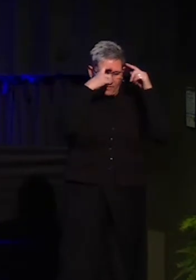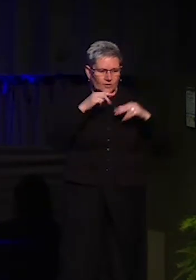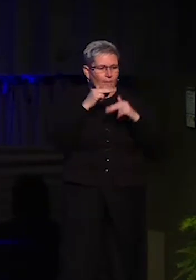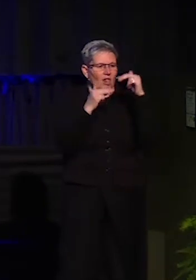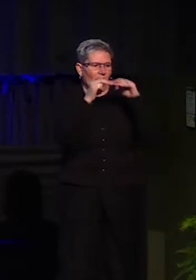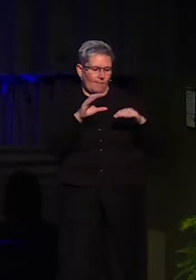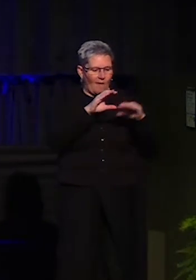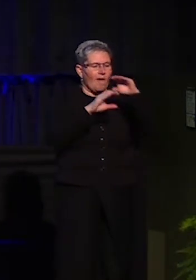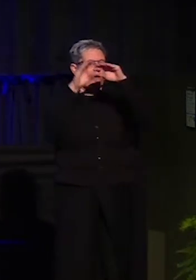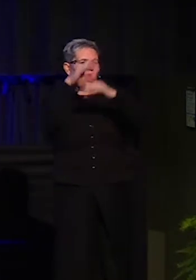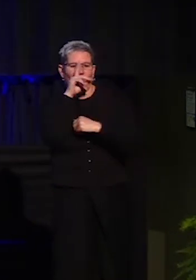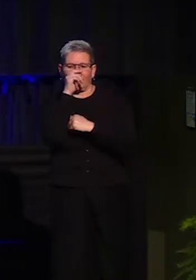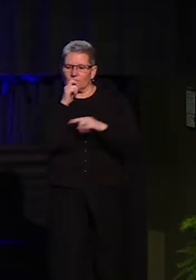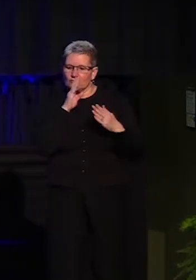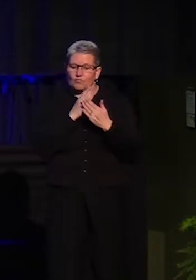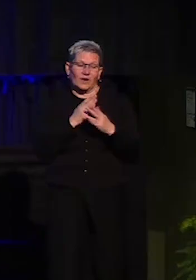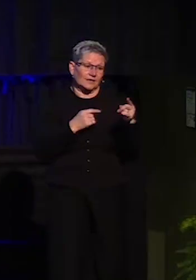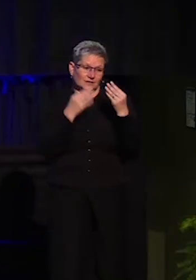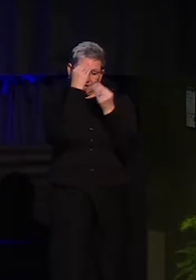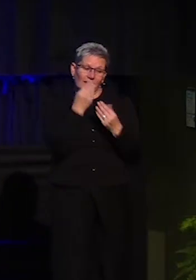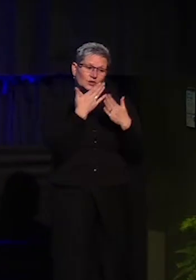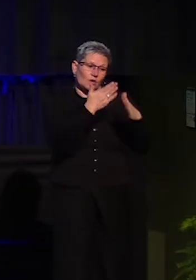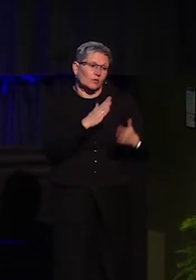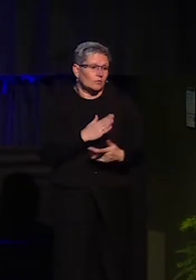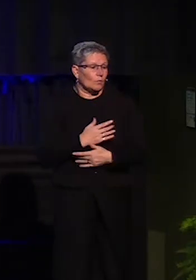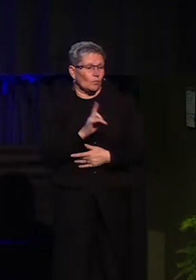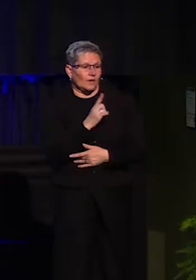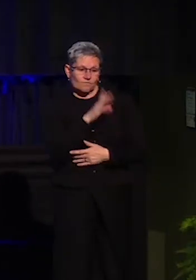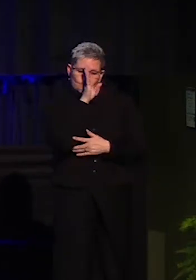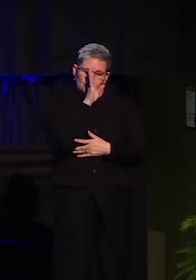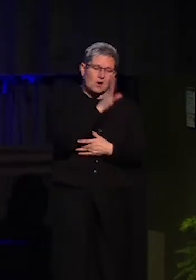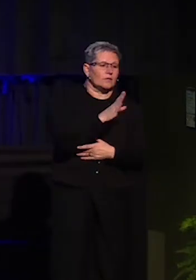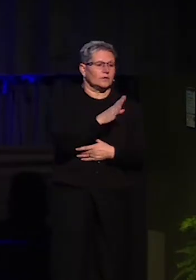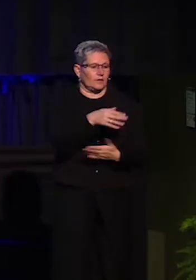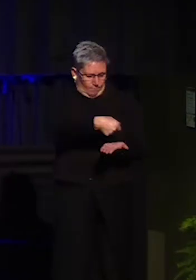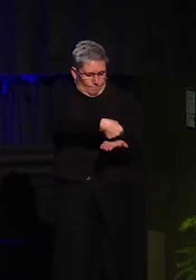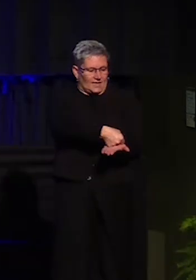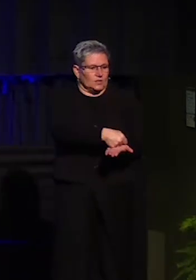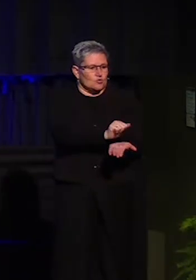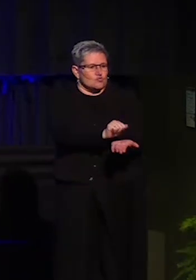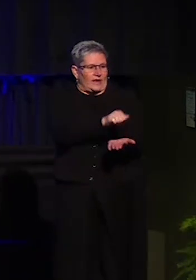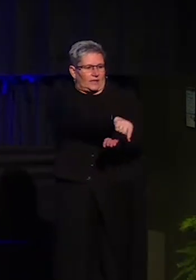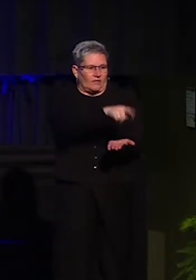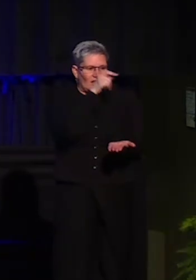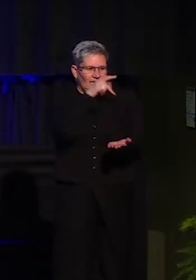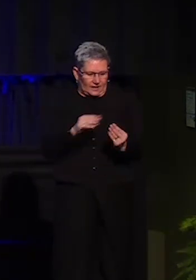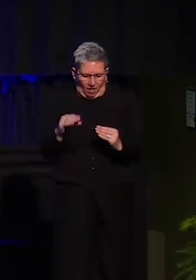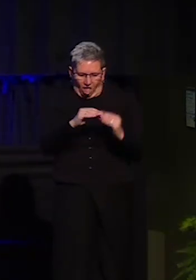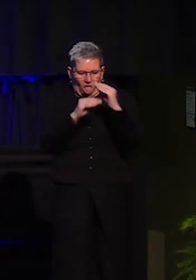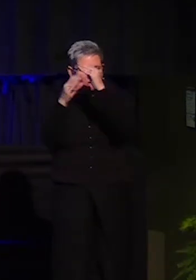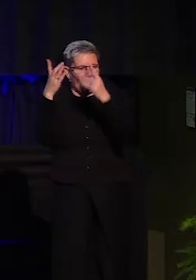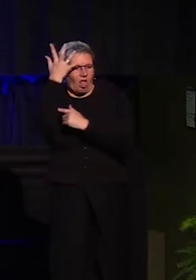The real message from all of those analogies is really just get the base right and then go fancy. We often overcomplicate